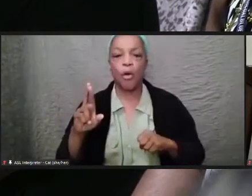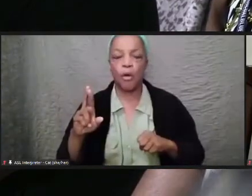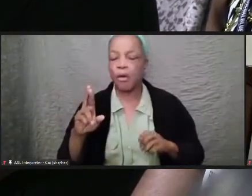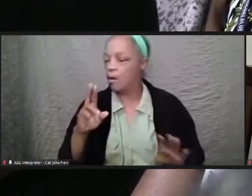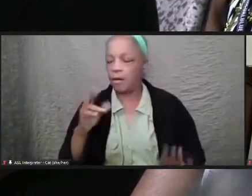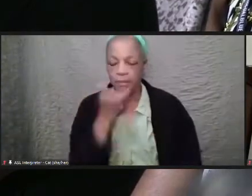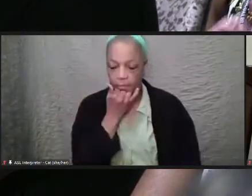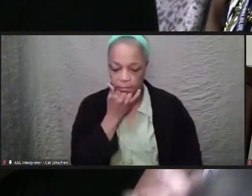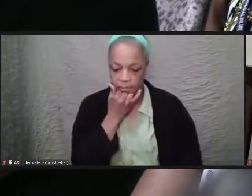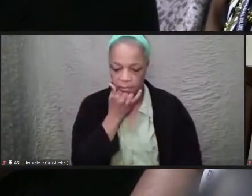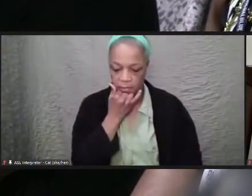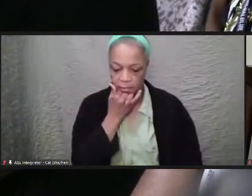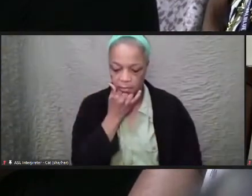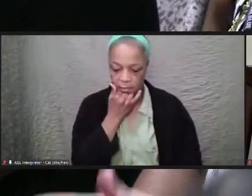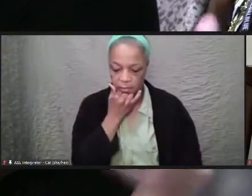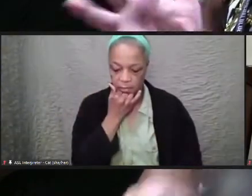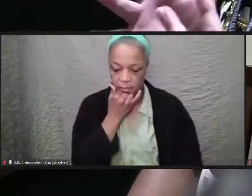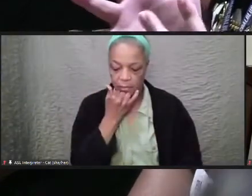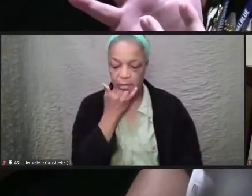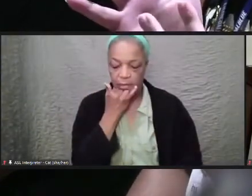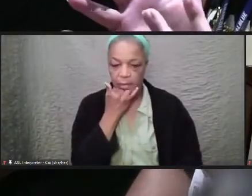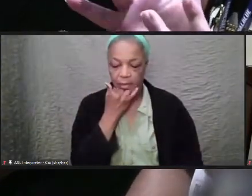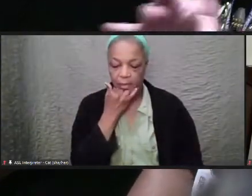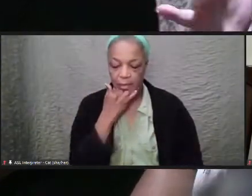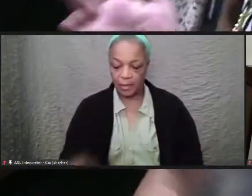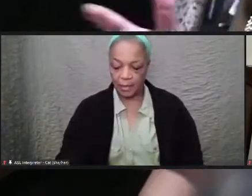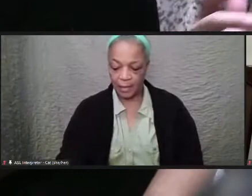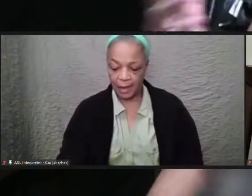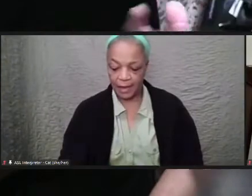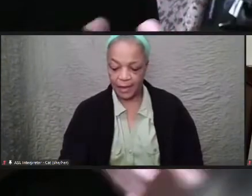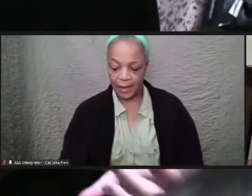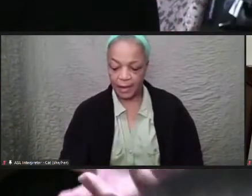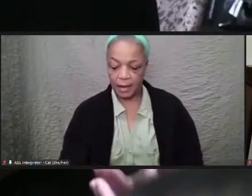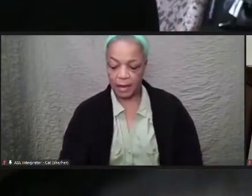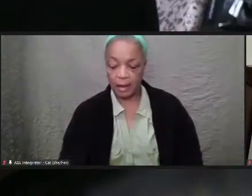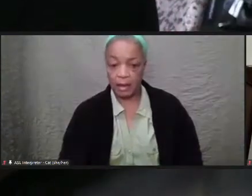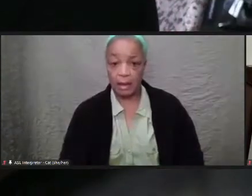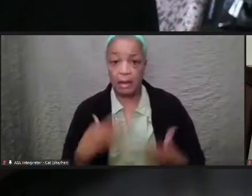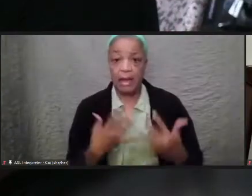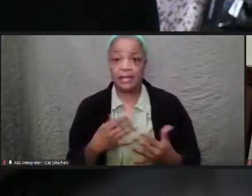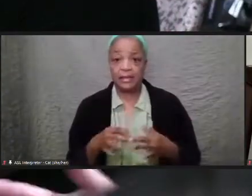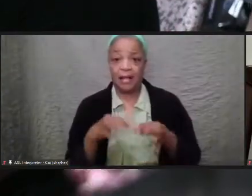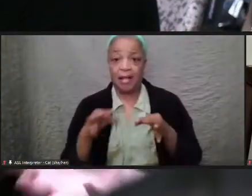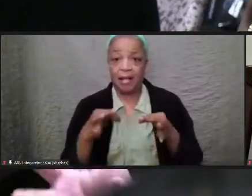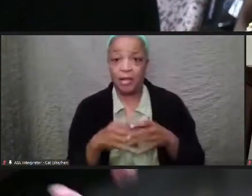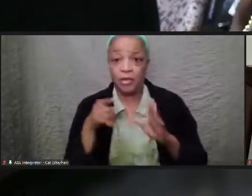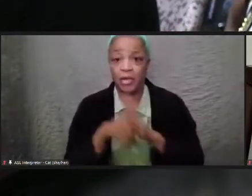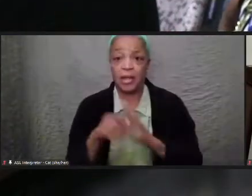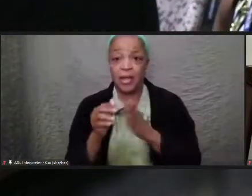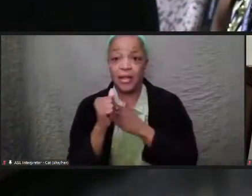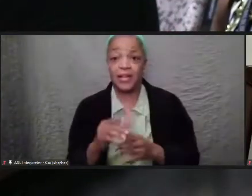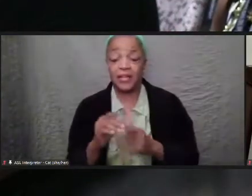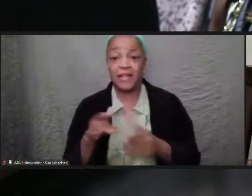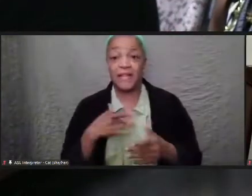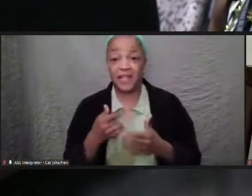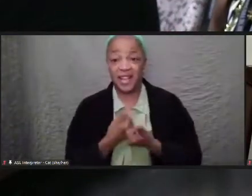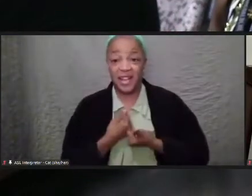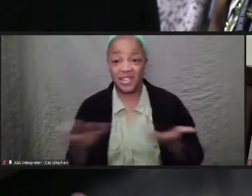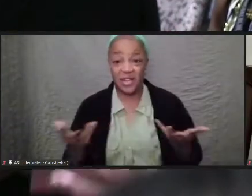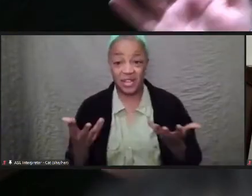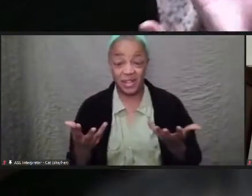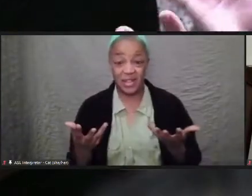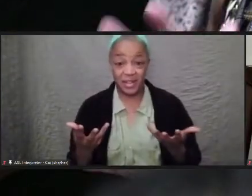I'm so sorry, I'm messing this up right now. Something about, hesitating to kill our leaders and feeling exhausted.